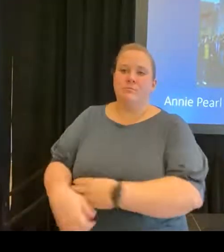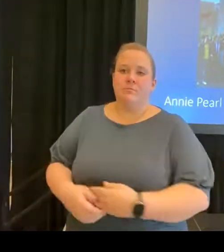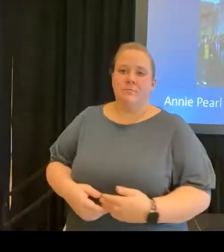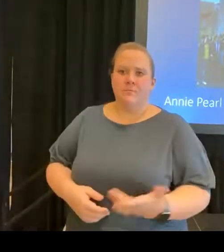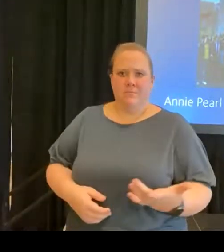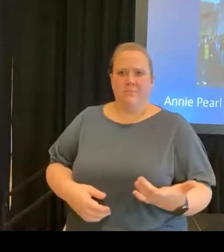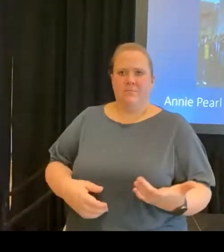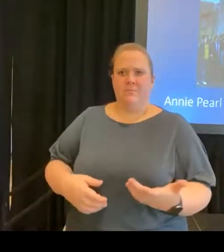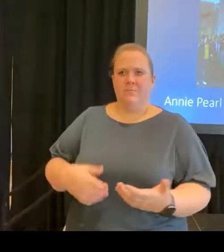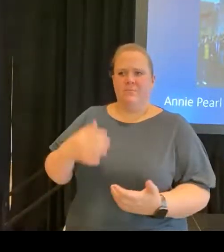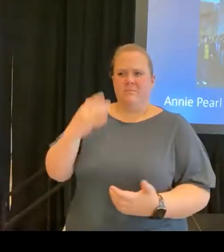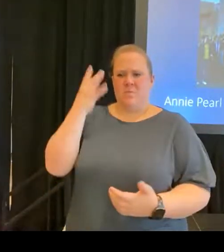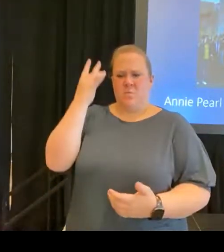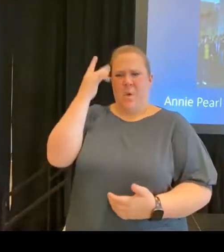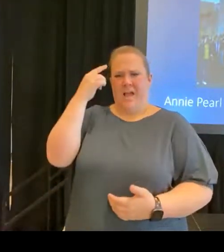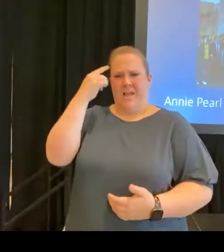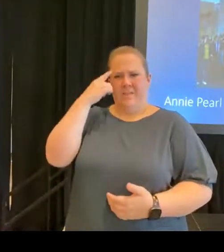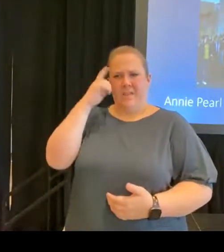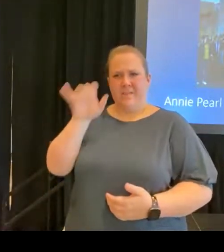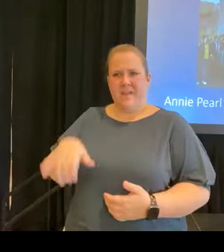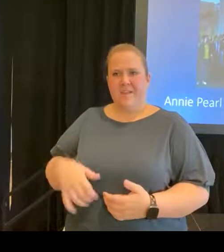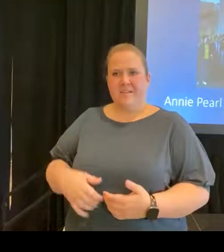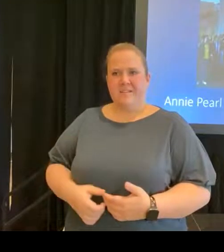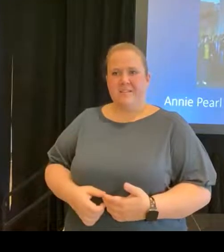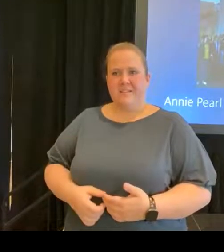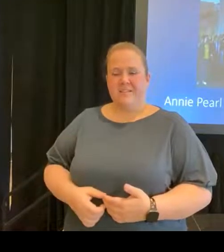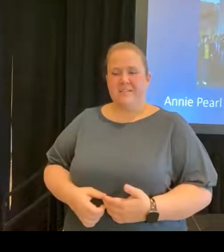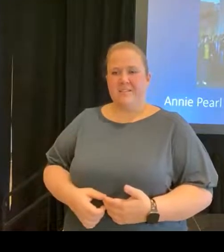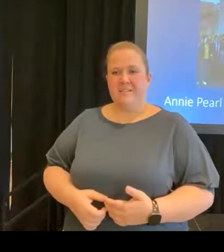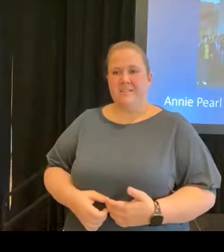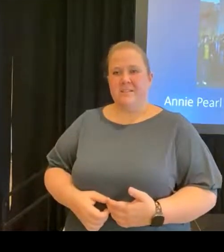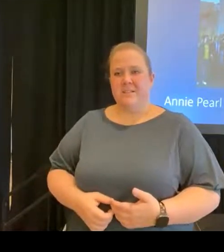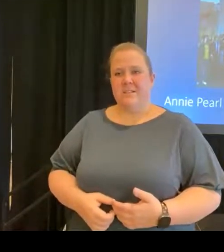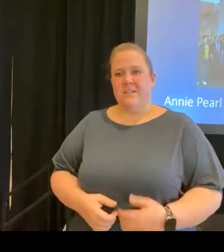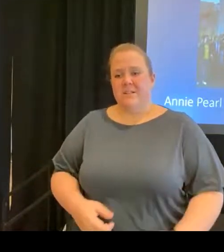Now, why would you think about something like that?